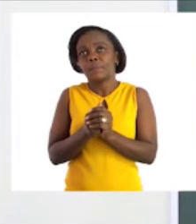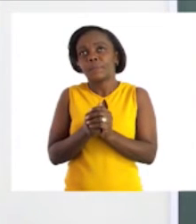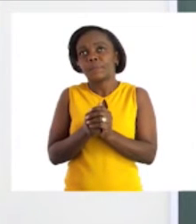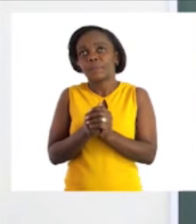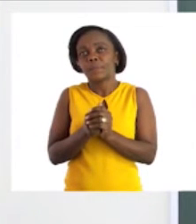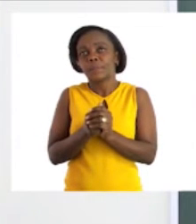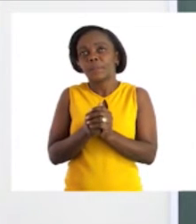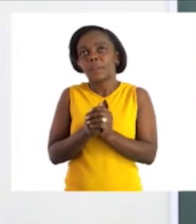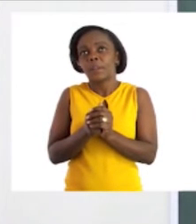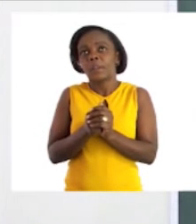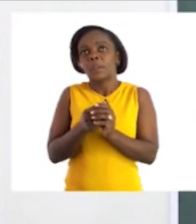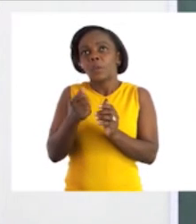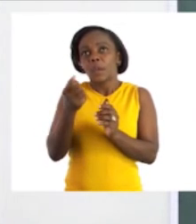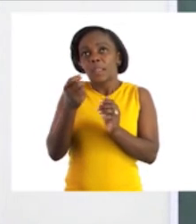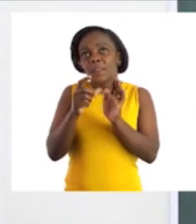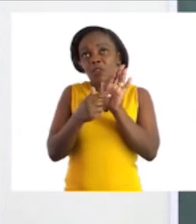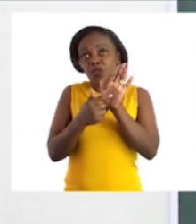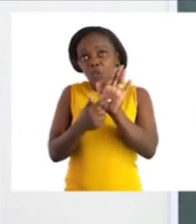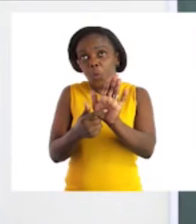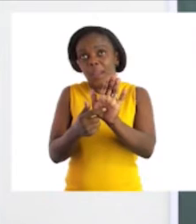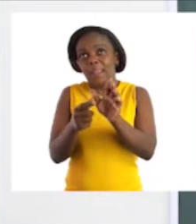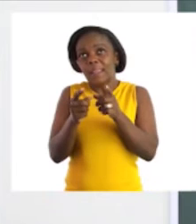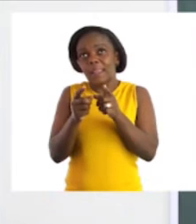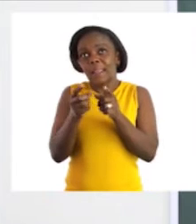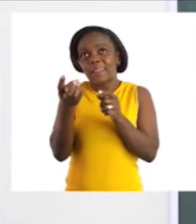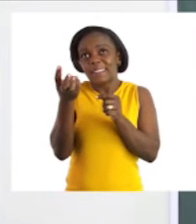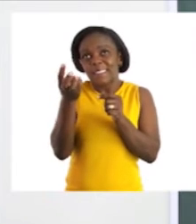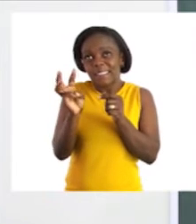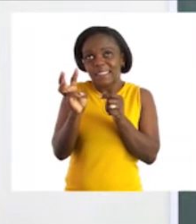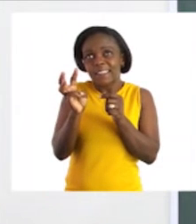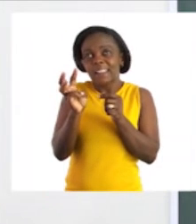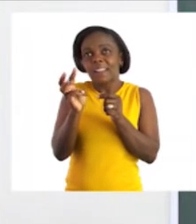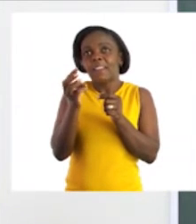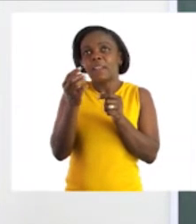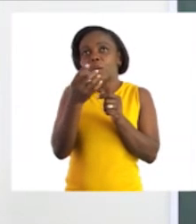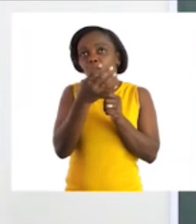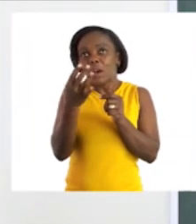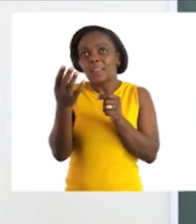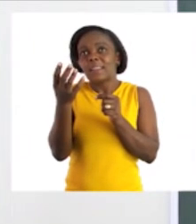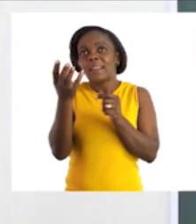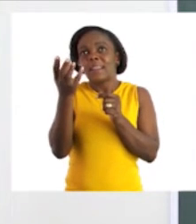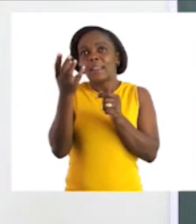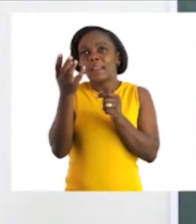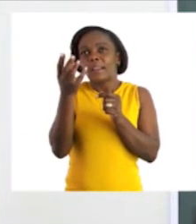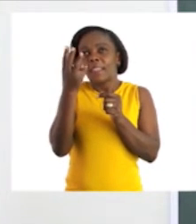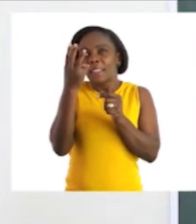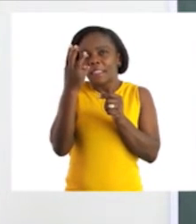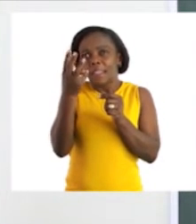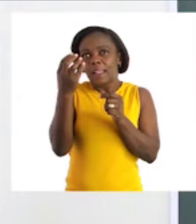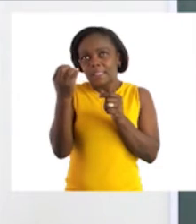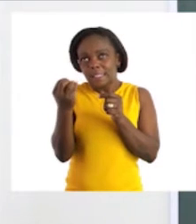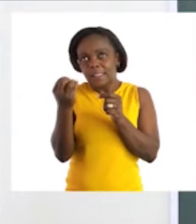say half past. There it's a quarter. But then when it has counted up to the 9, we say